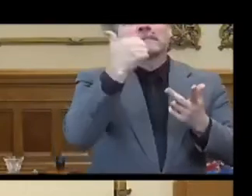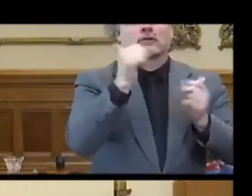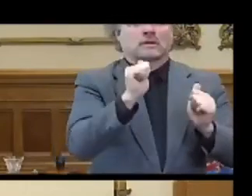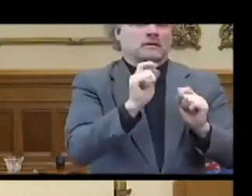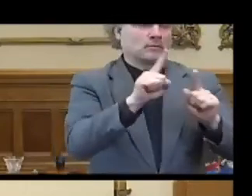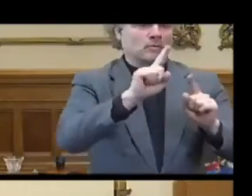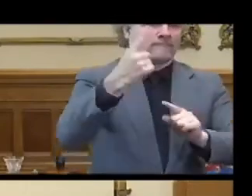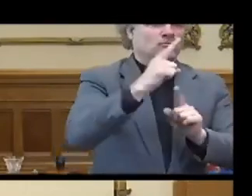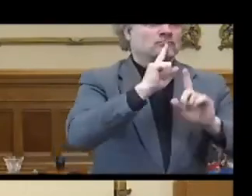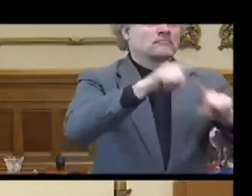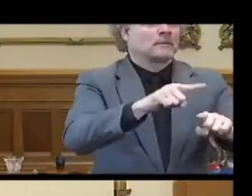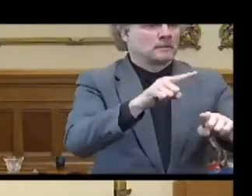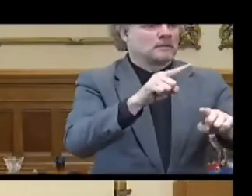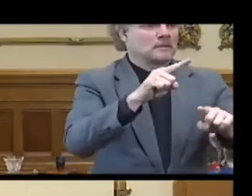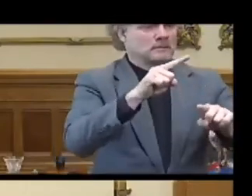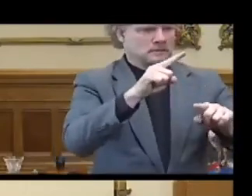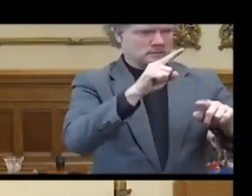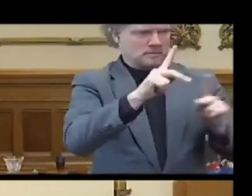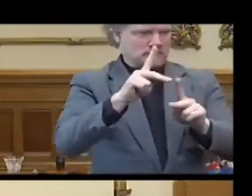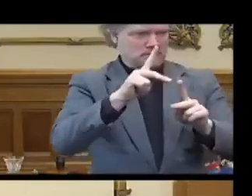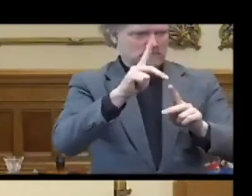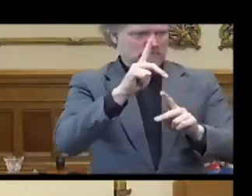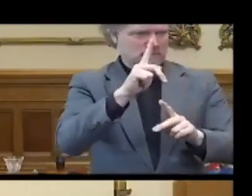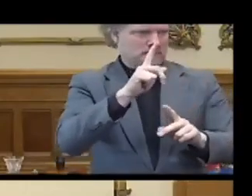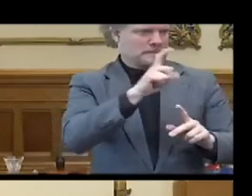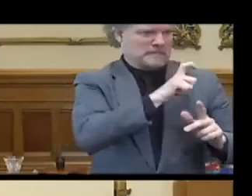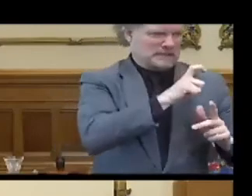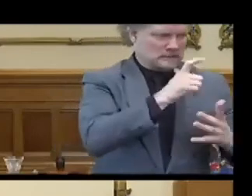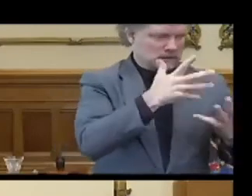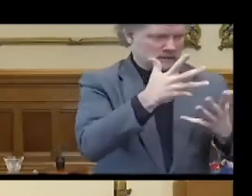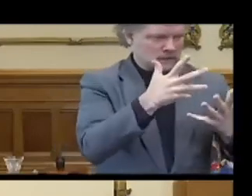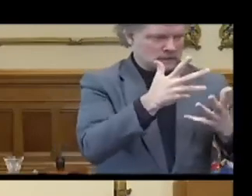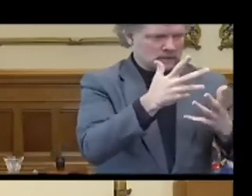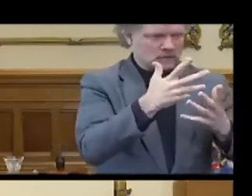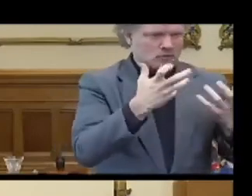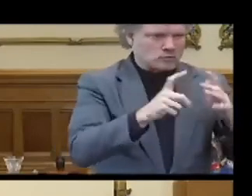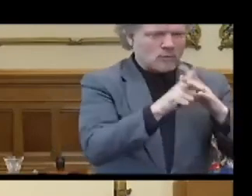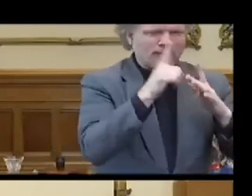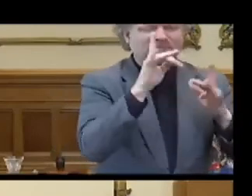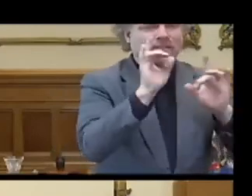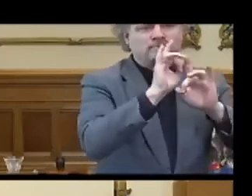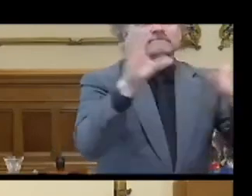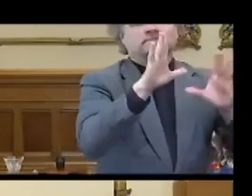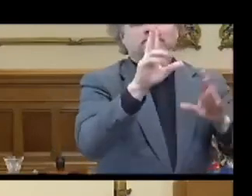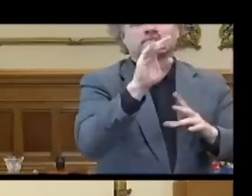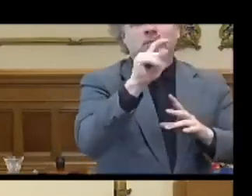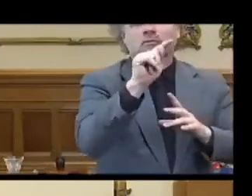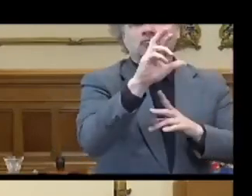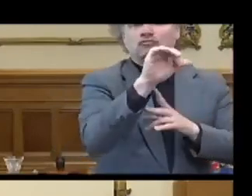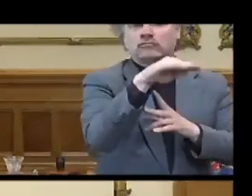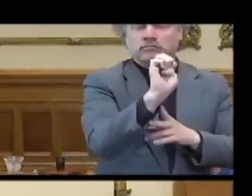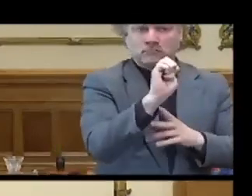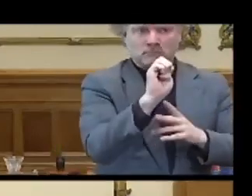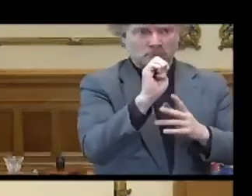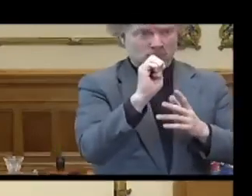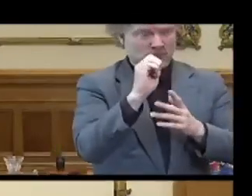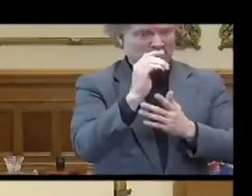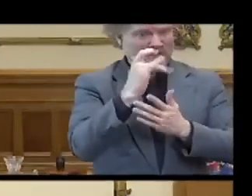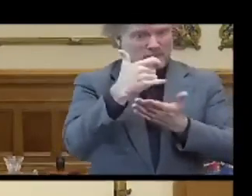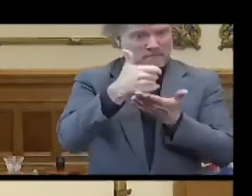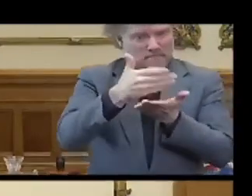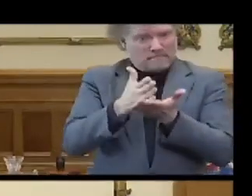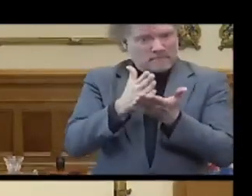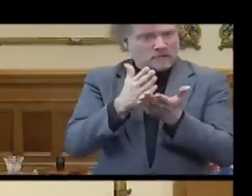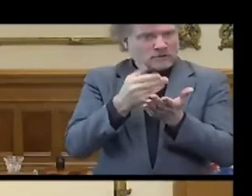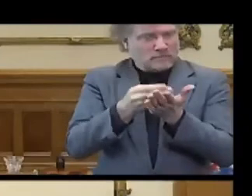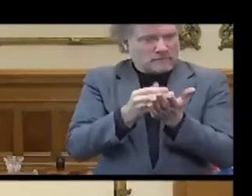certain situations, giving police more time to prevent and respond to things like violent crime? Are there areas in the budget where funds might